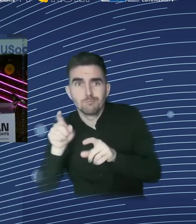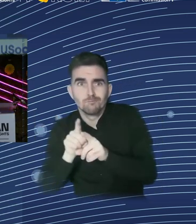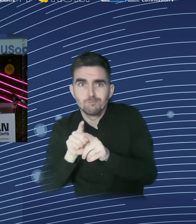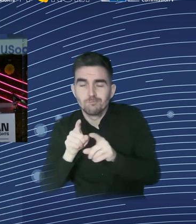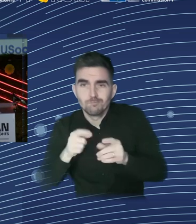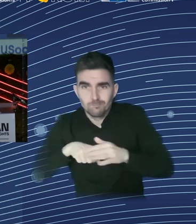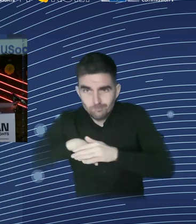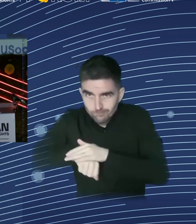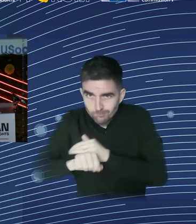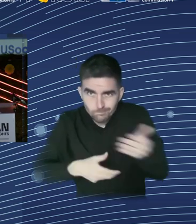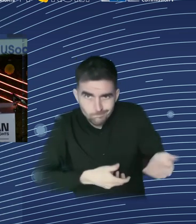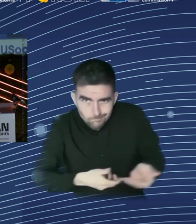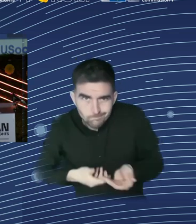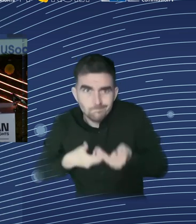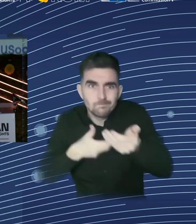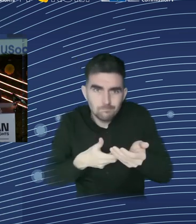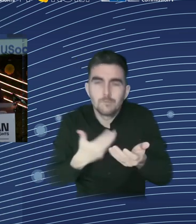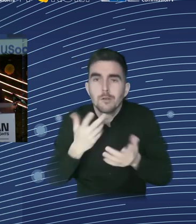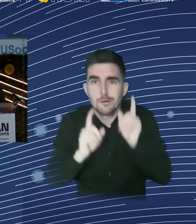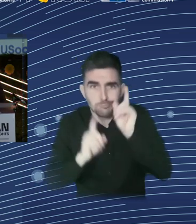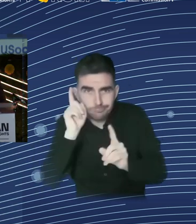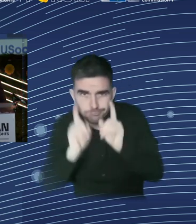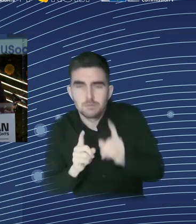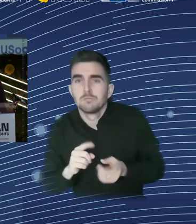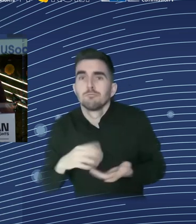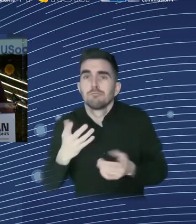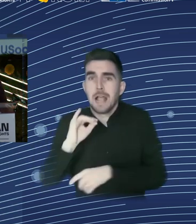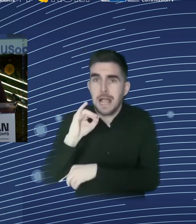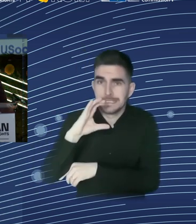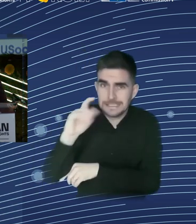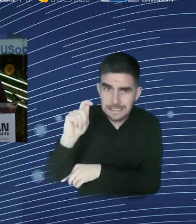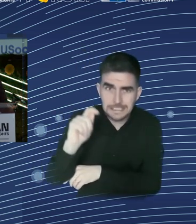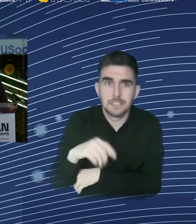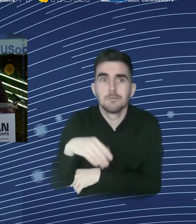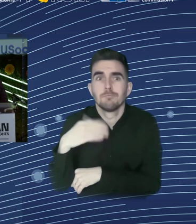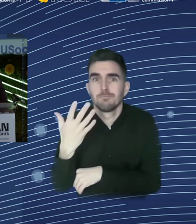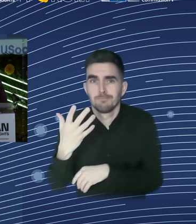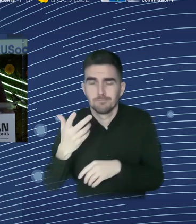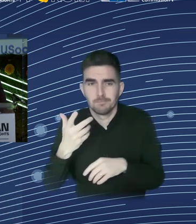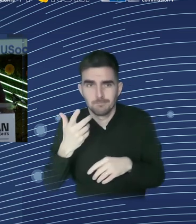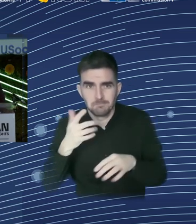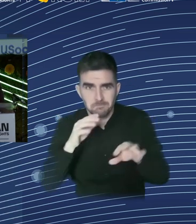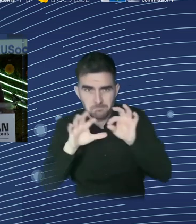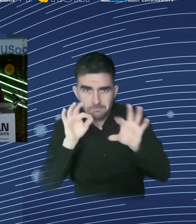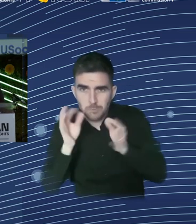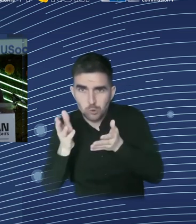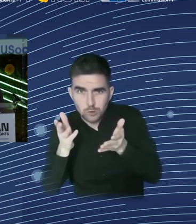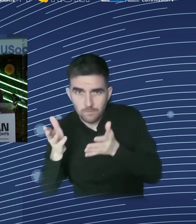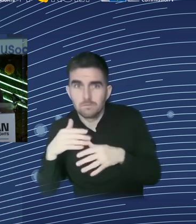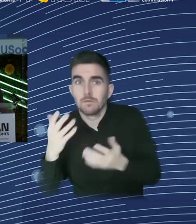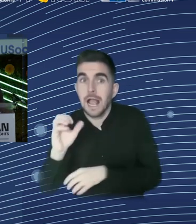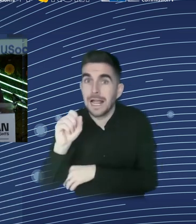varies by occupation and sector, and we will now look further into what we mean by that, by